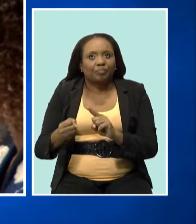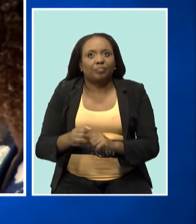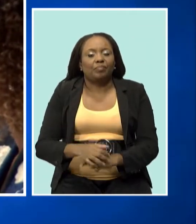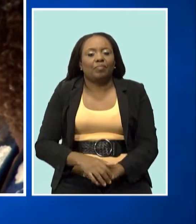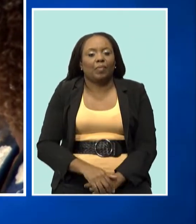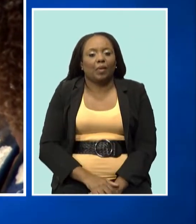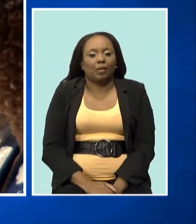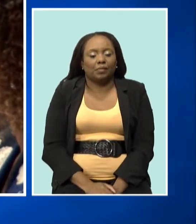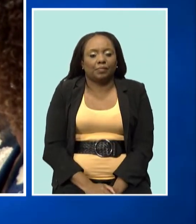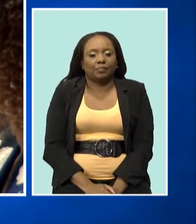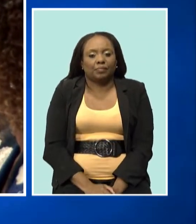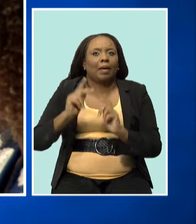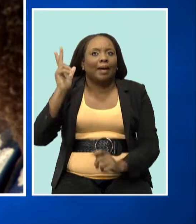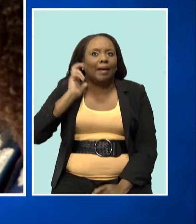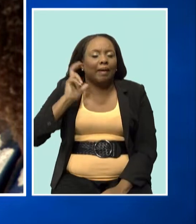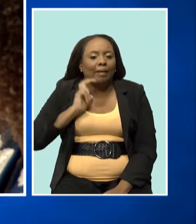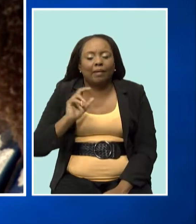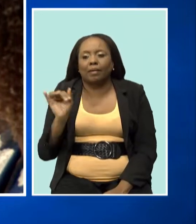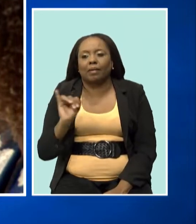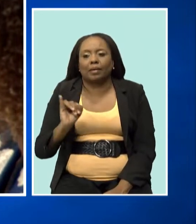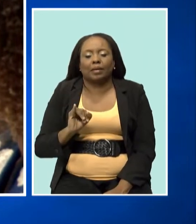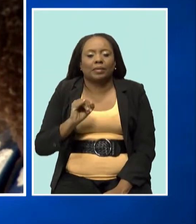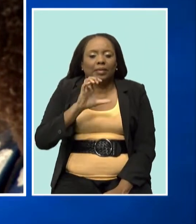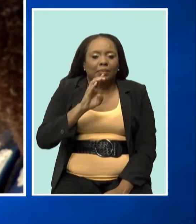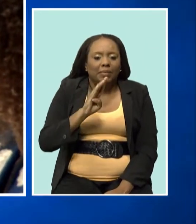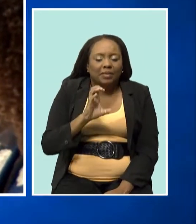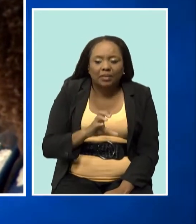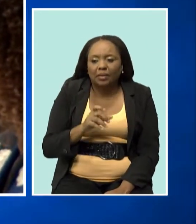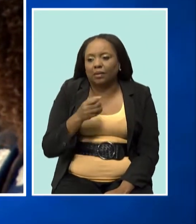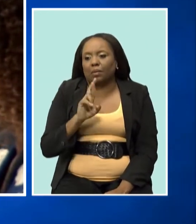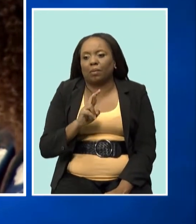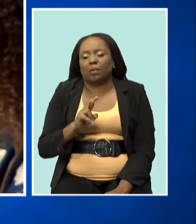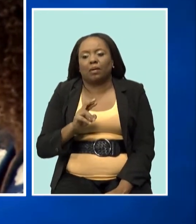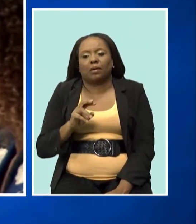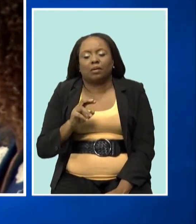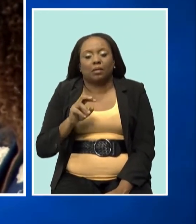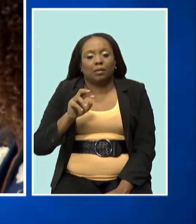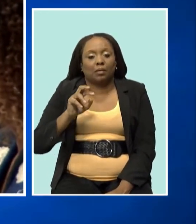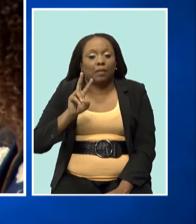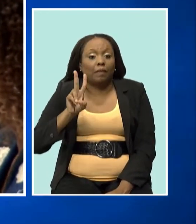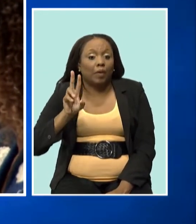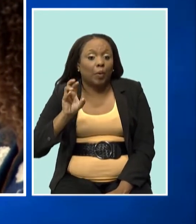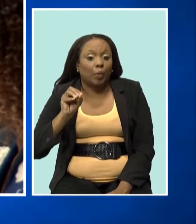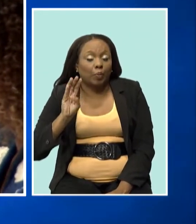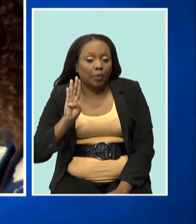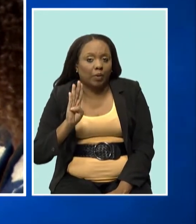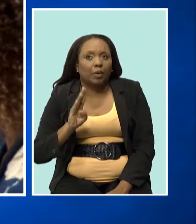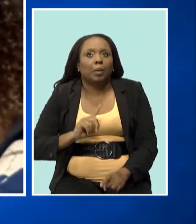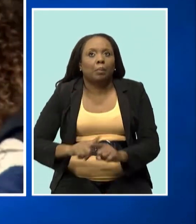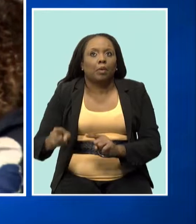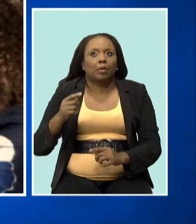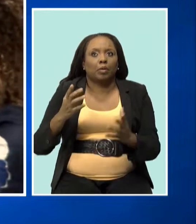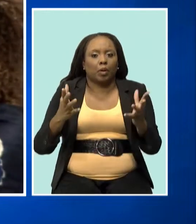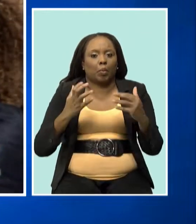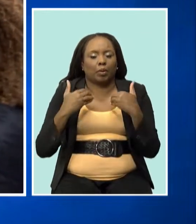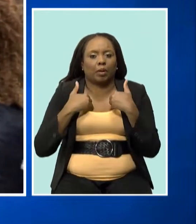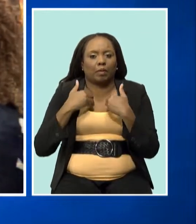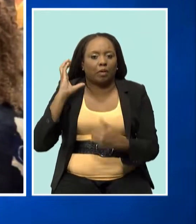The length of time sometimes cases take in court. When I was an officer at the Child Care Board, it had always concerned me